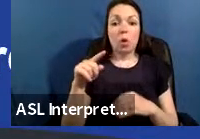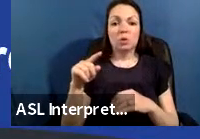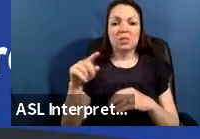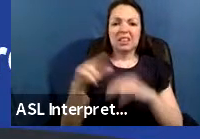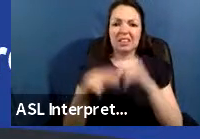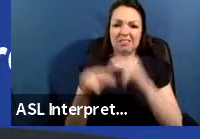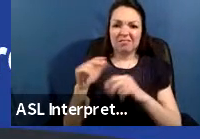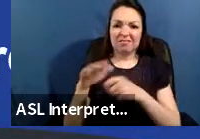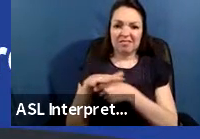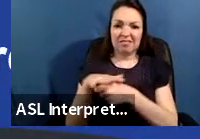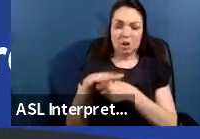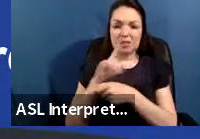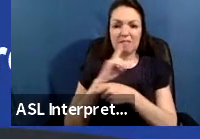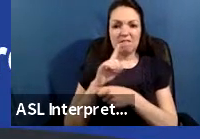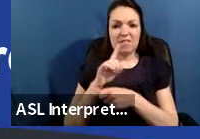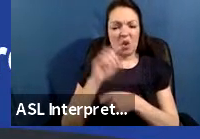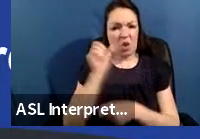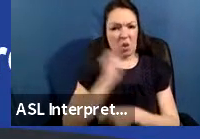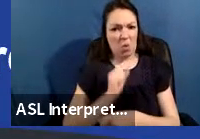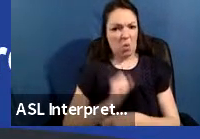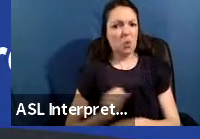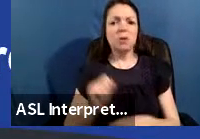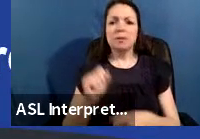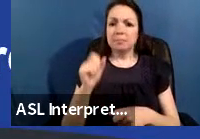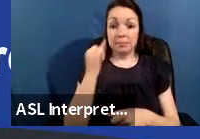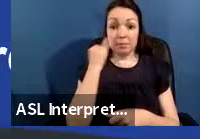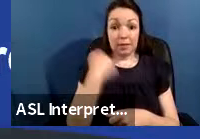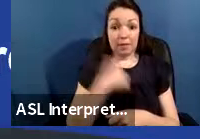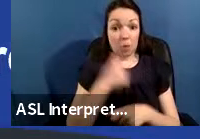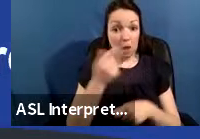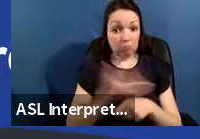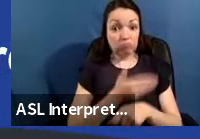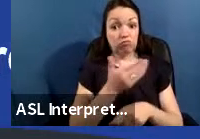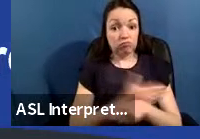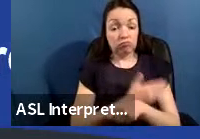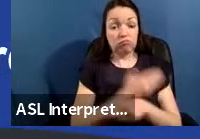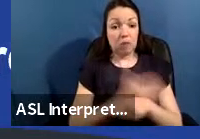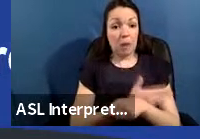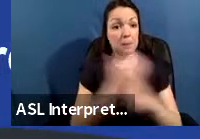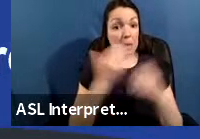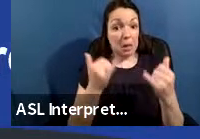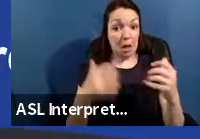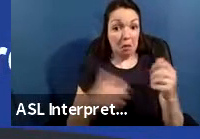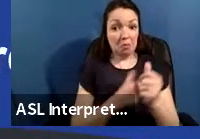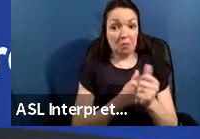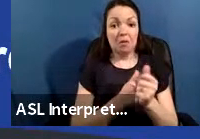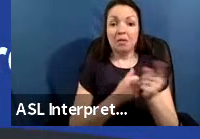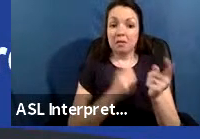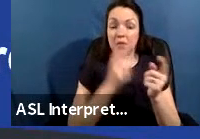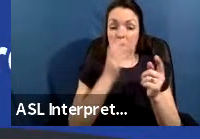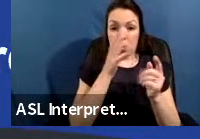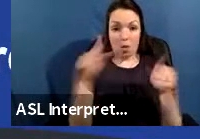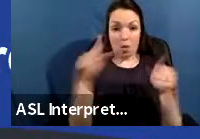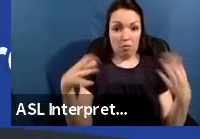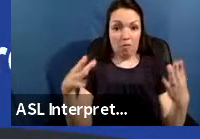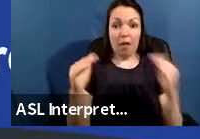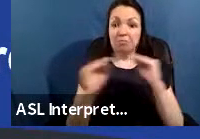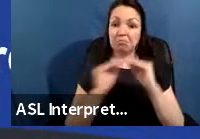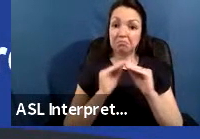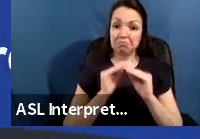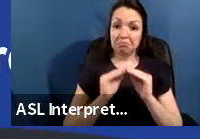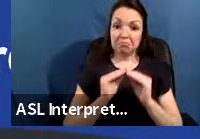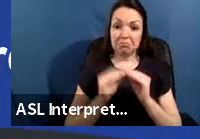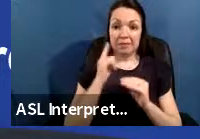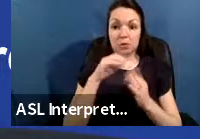for CPS beyond just routine maintenance. This category will provide renovations to student